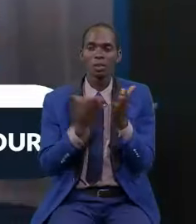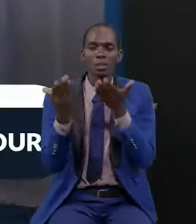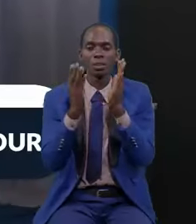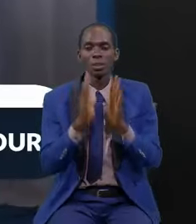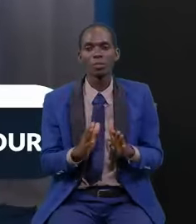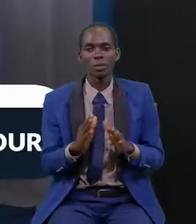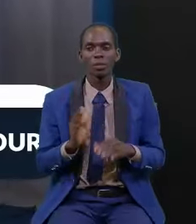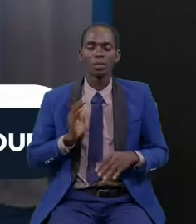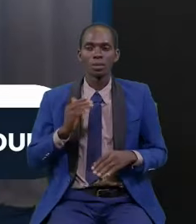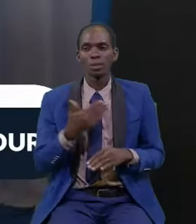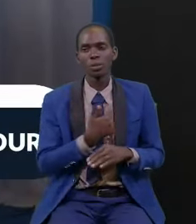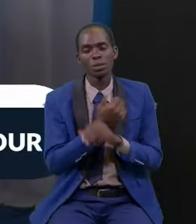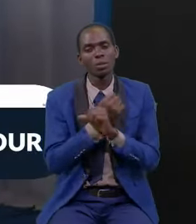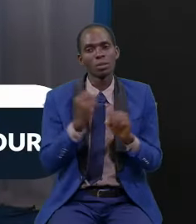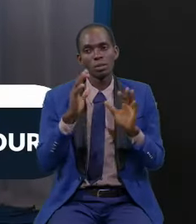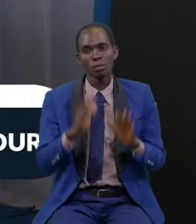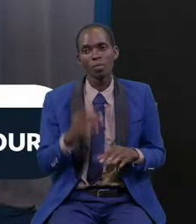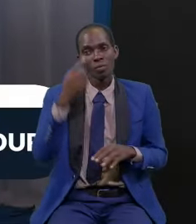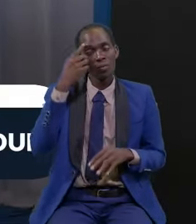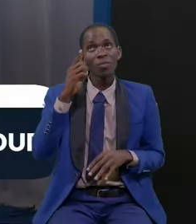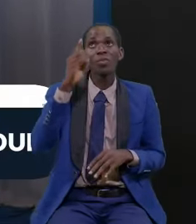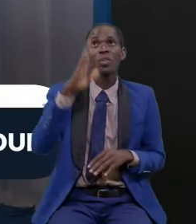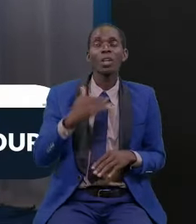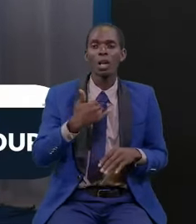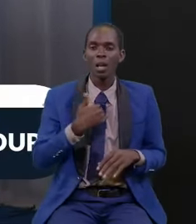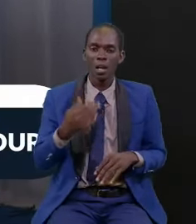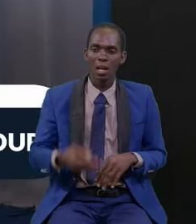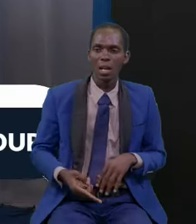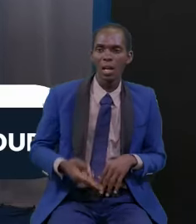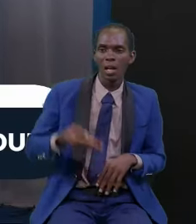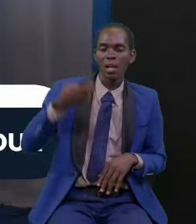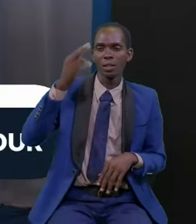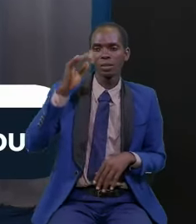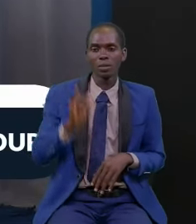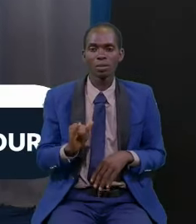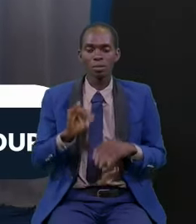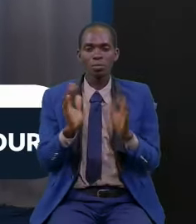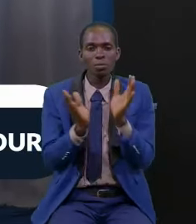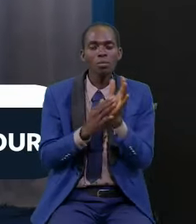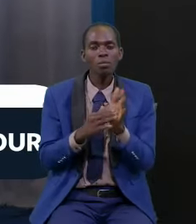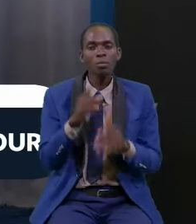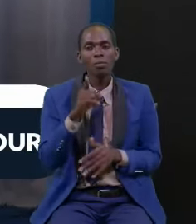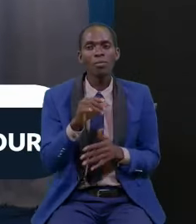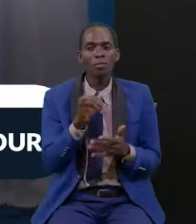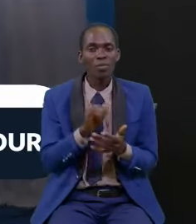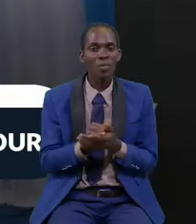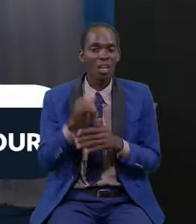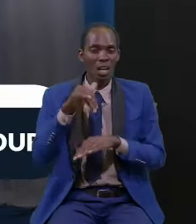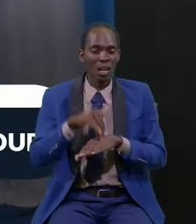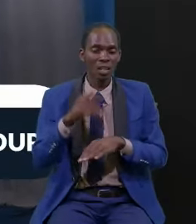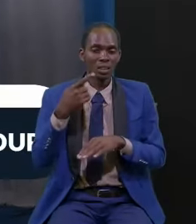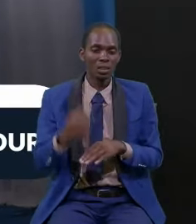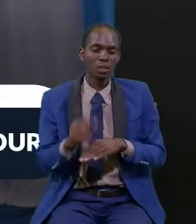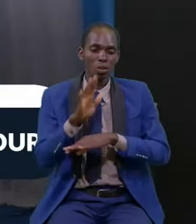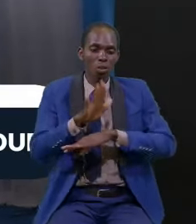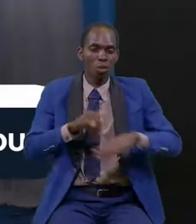has highly exalted him. That at his name, at the mention of his name, every